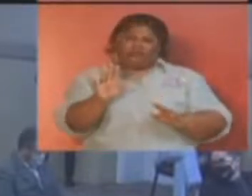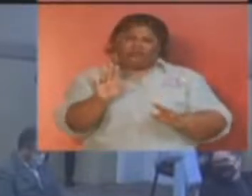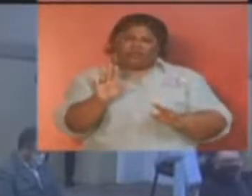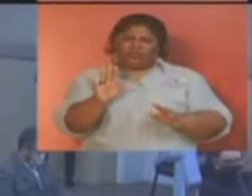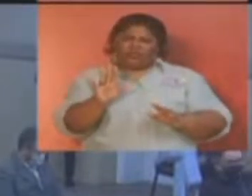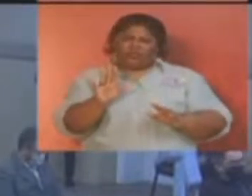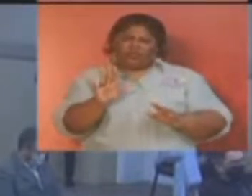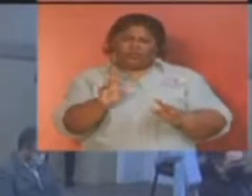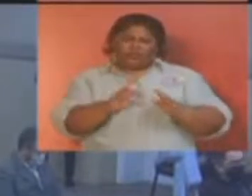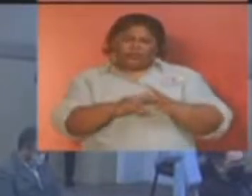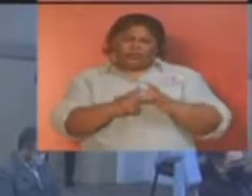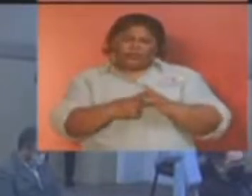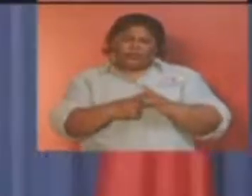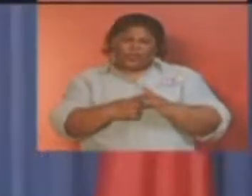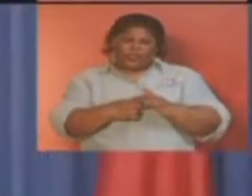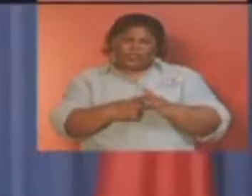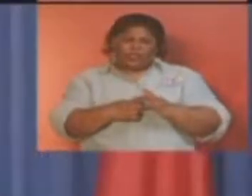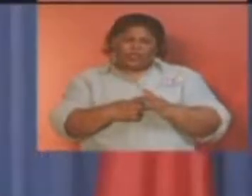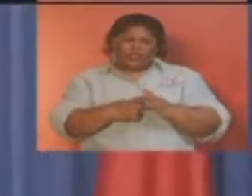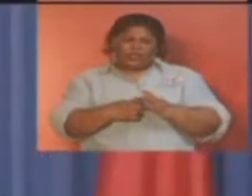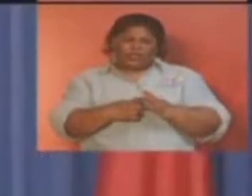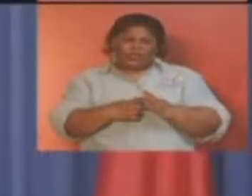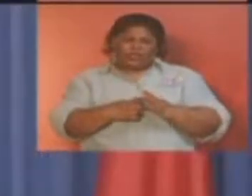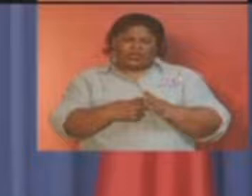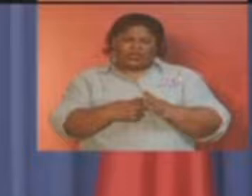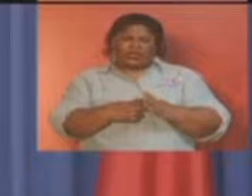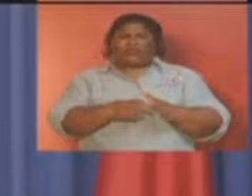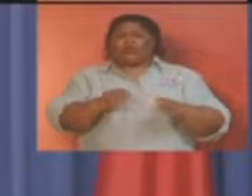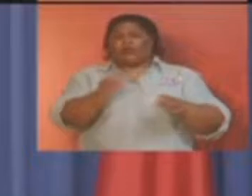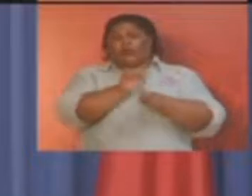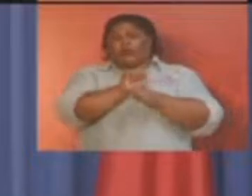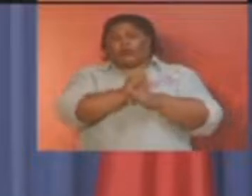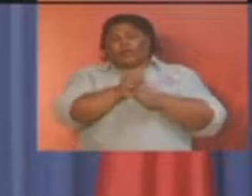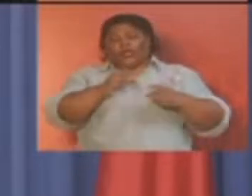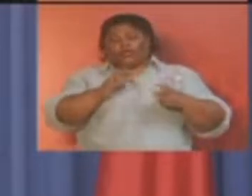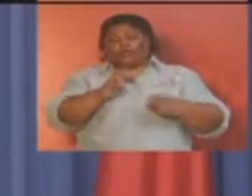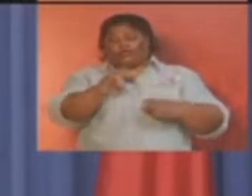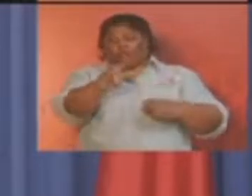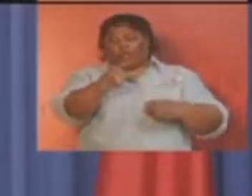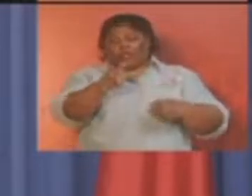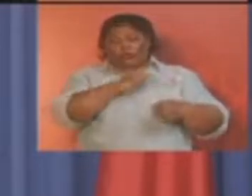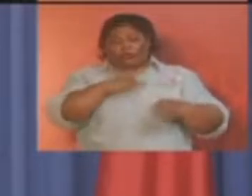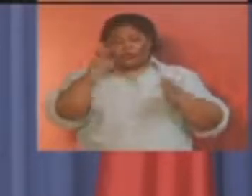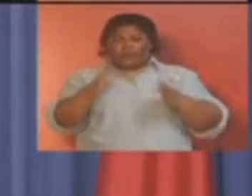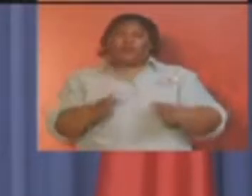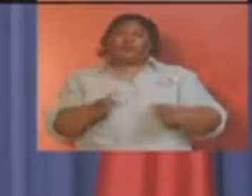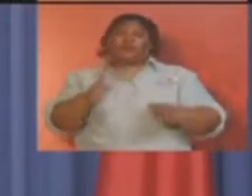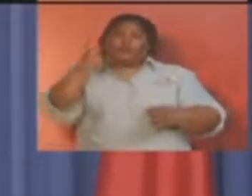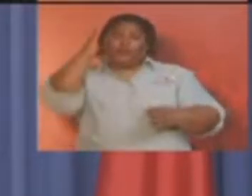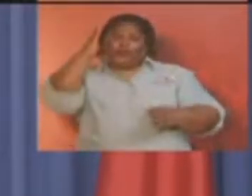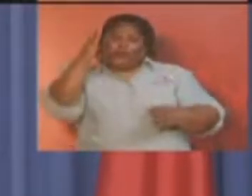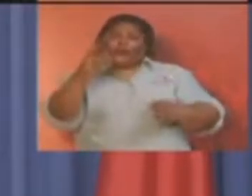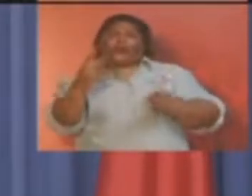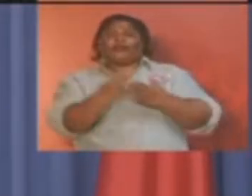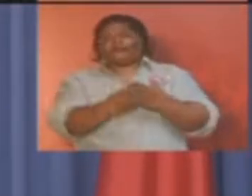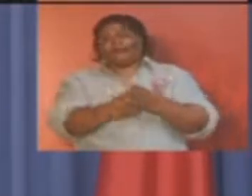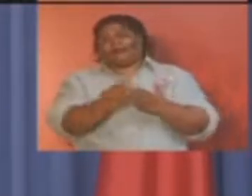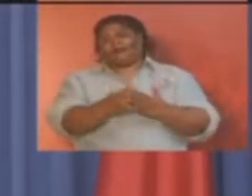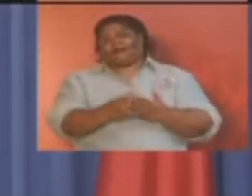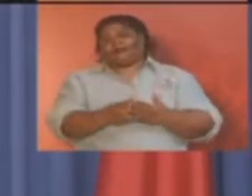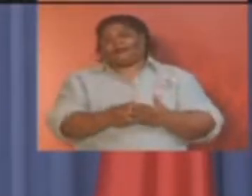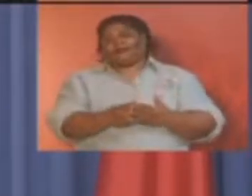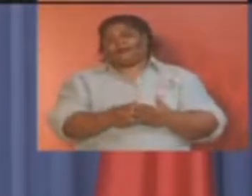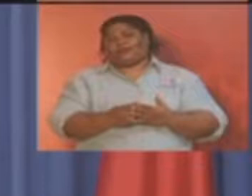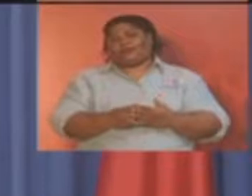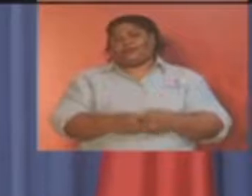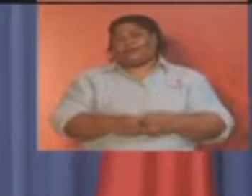well? That will... Minister of Works and Transport will have to take a look at that, and then if necessary and it requires an extension, or if we can go ahead